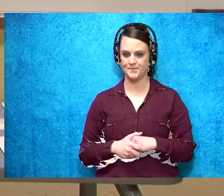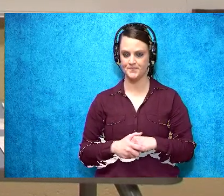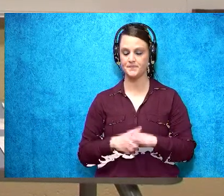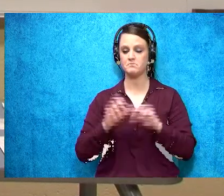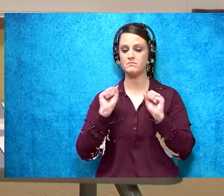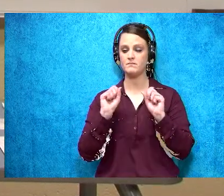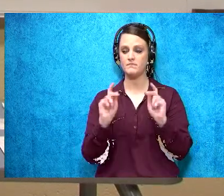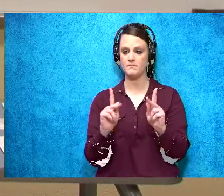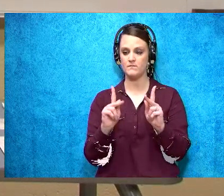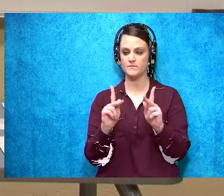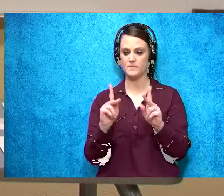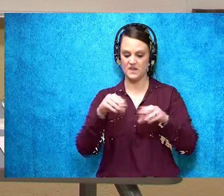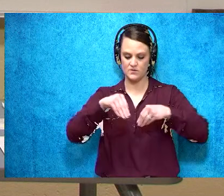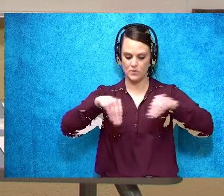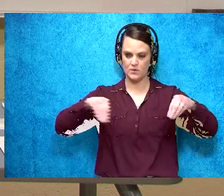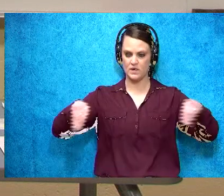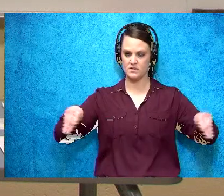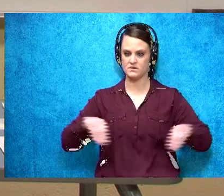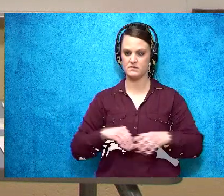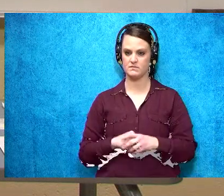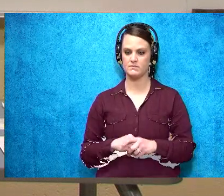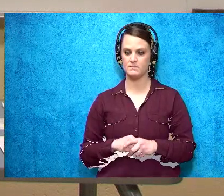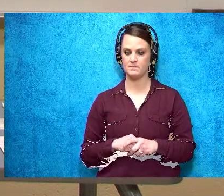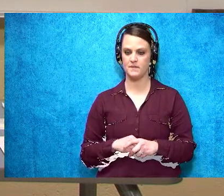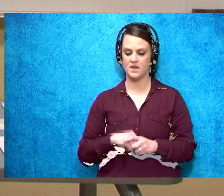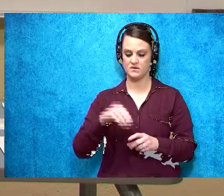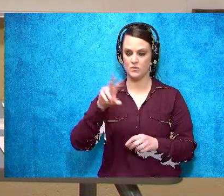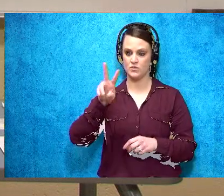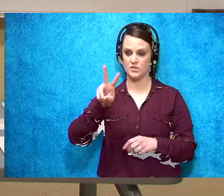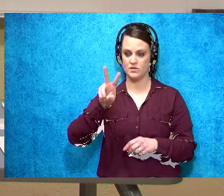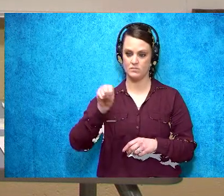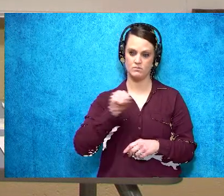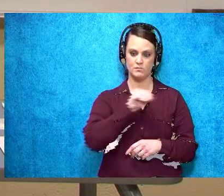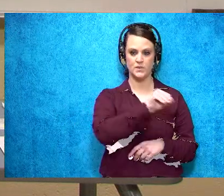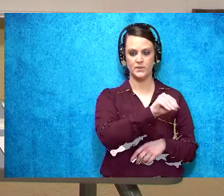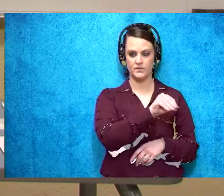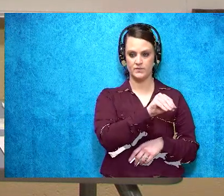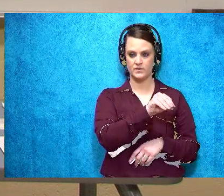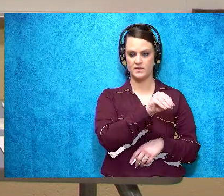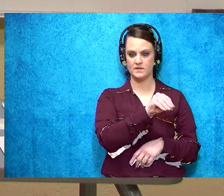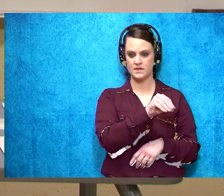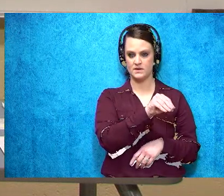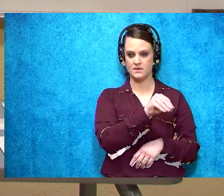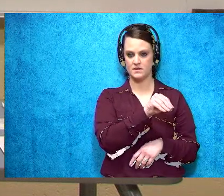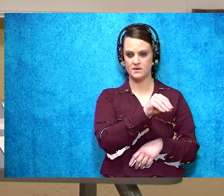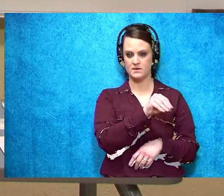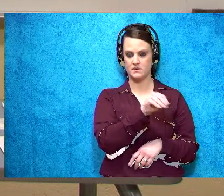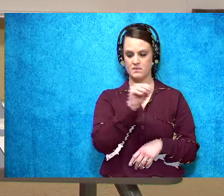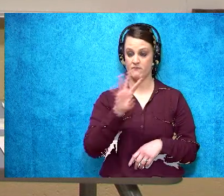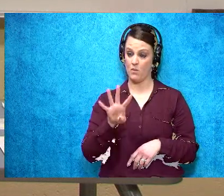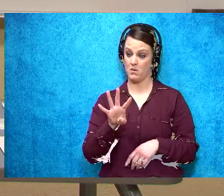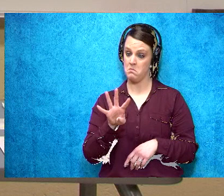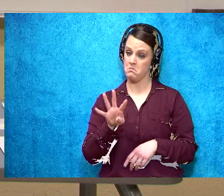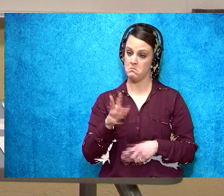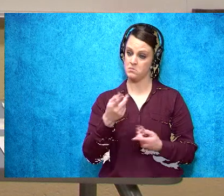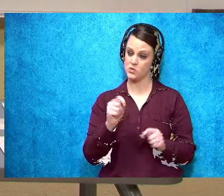All right, so let's rearrange. Let's take the 2 out. And what about